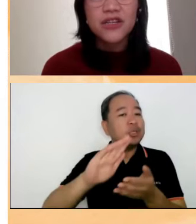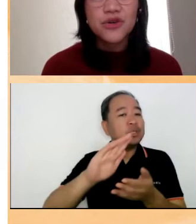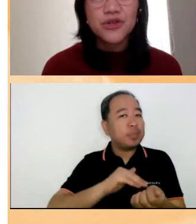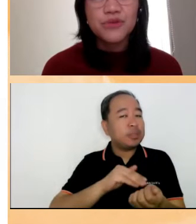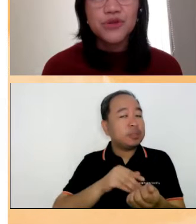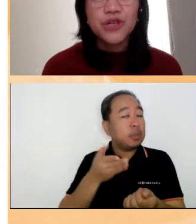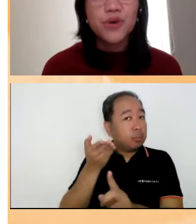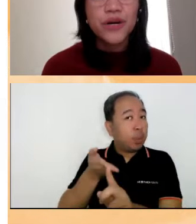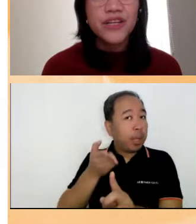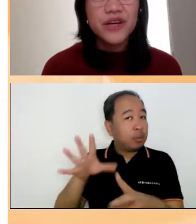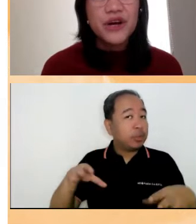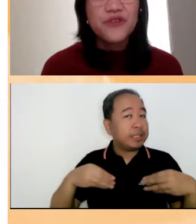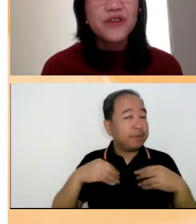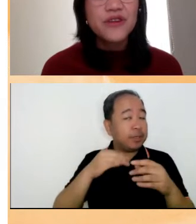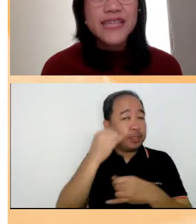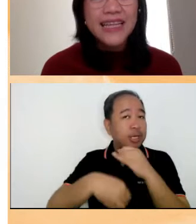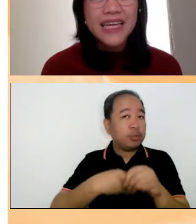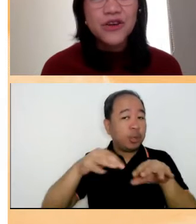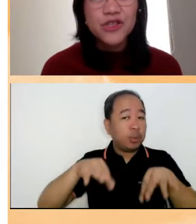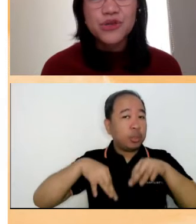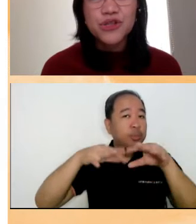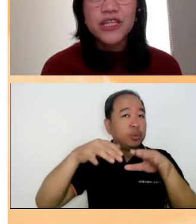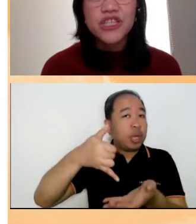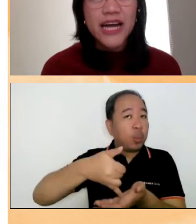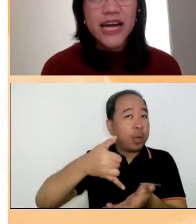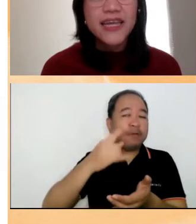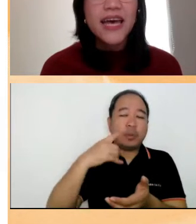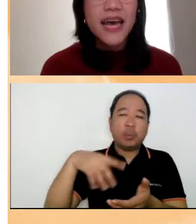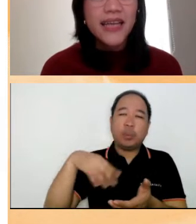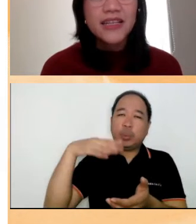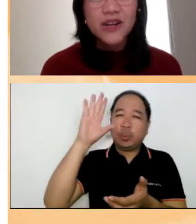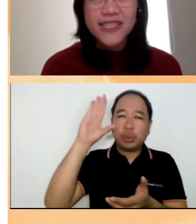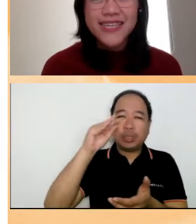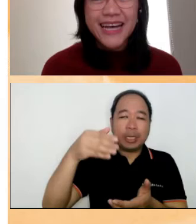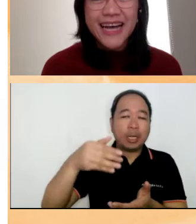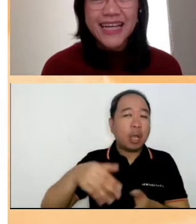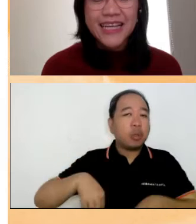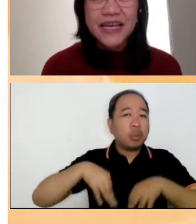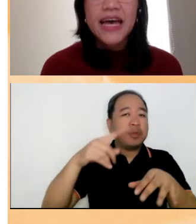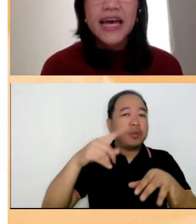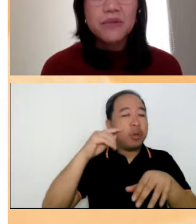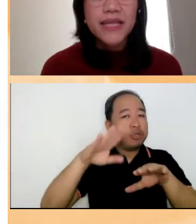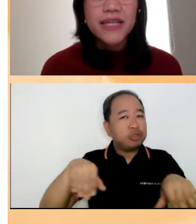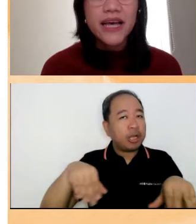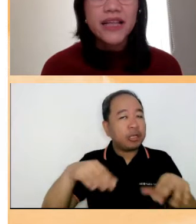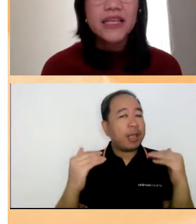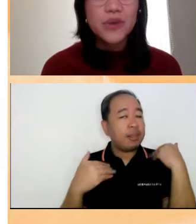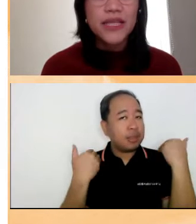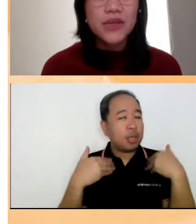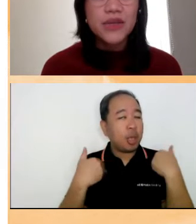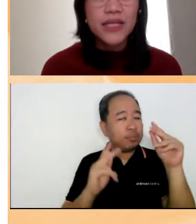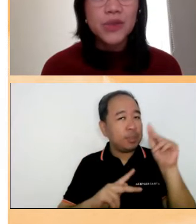International Contribution Award for Outstanding Contribution in Child and Adolescent Psychiatry and Mental Health